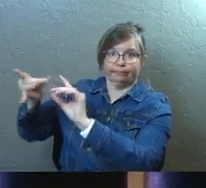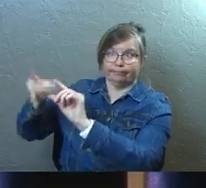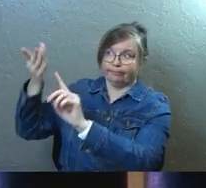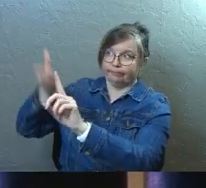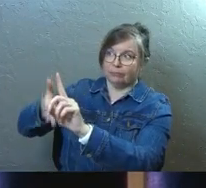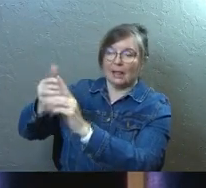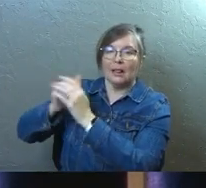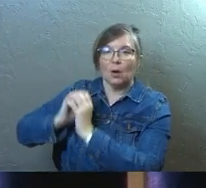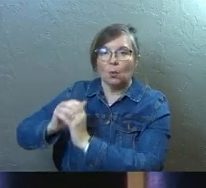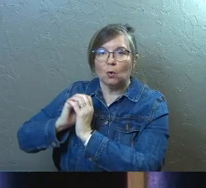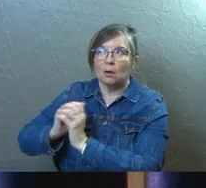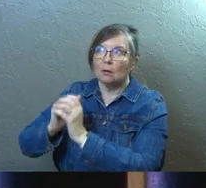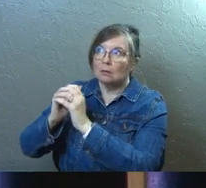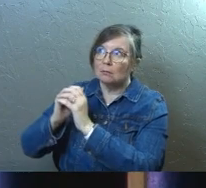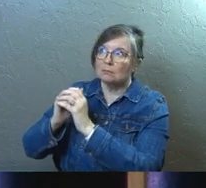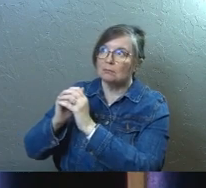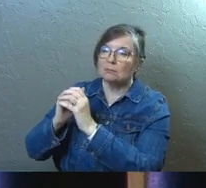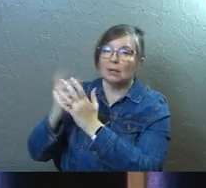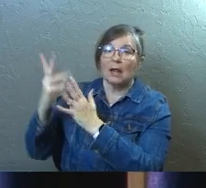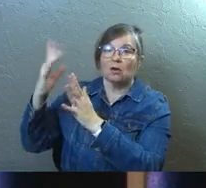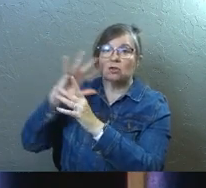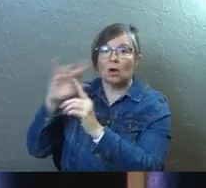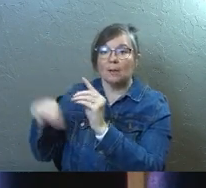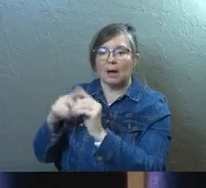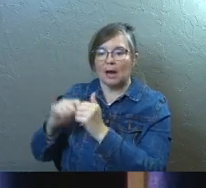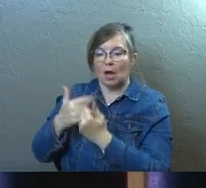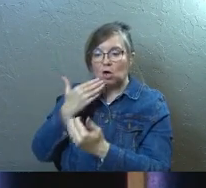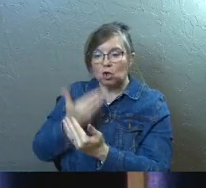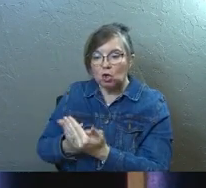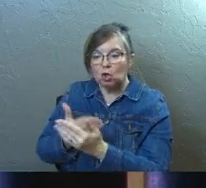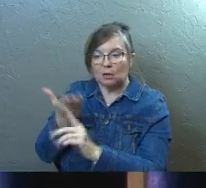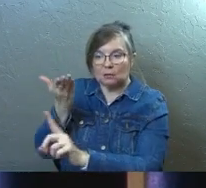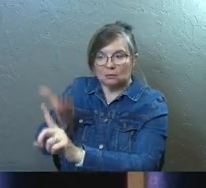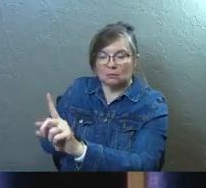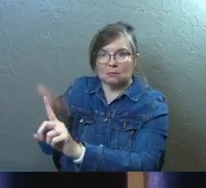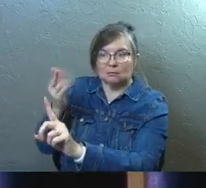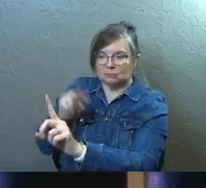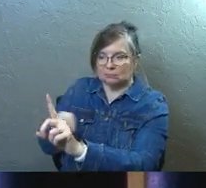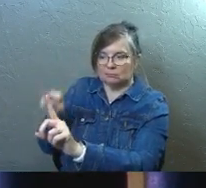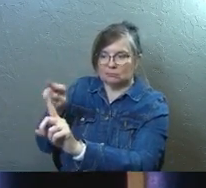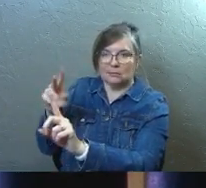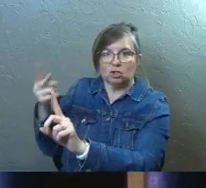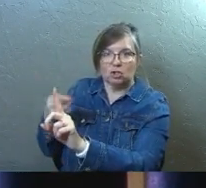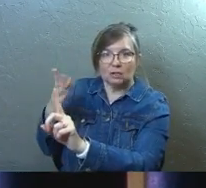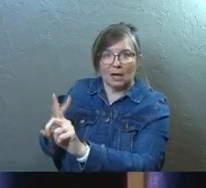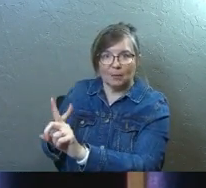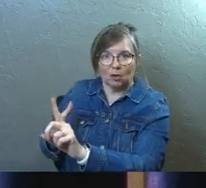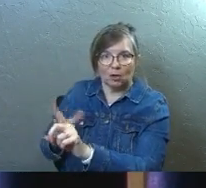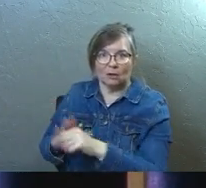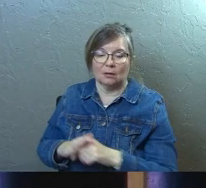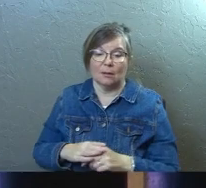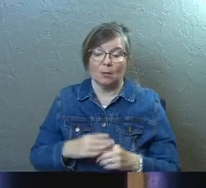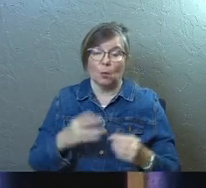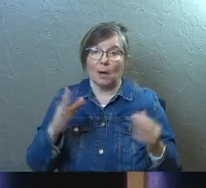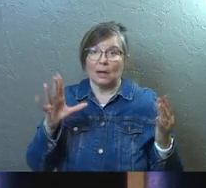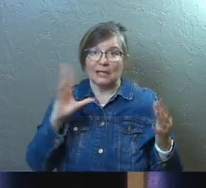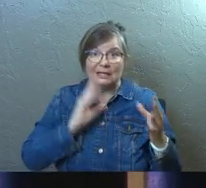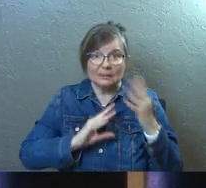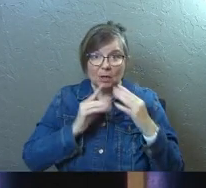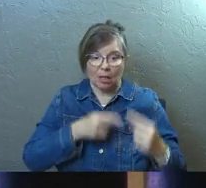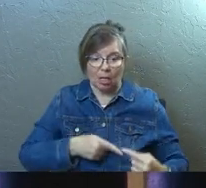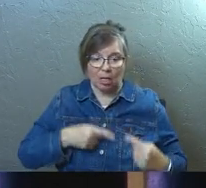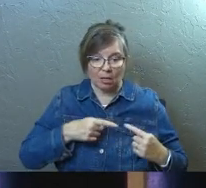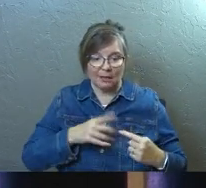It's like worship. It's like adoration, right? Like he's talking about how good the shepherd is. When he's in the dark valley, all of a sudden he